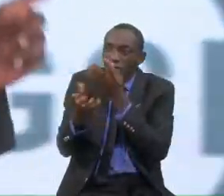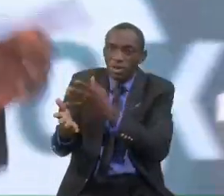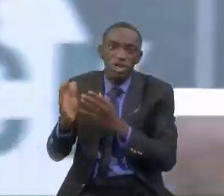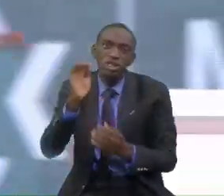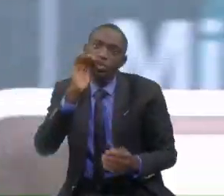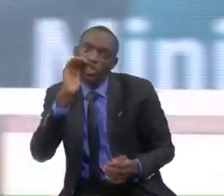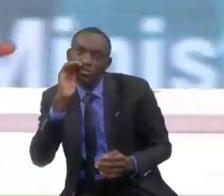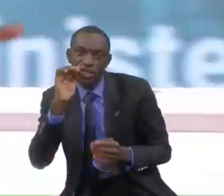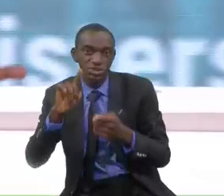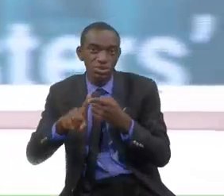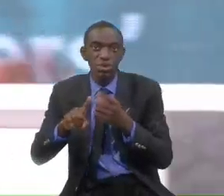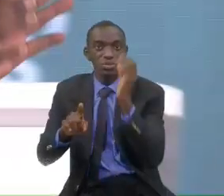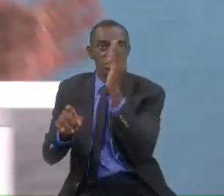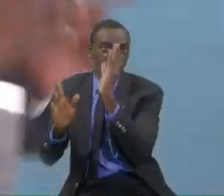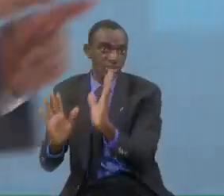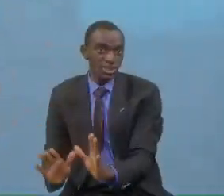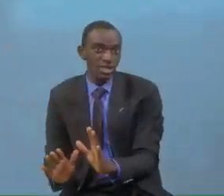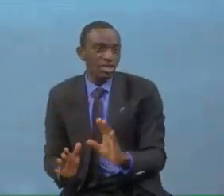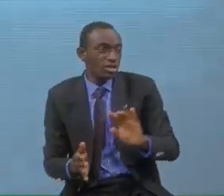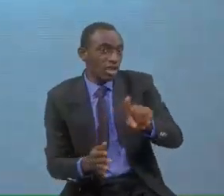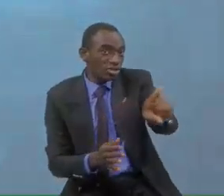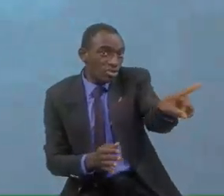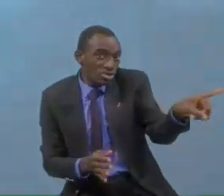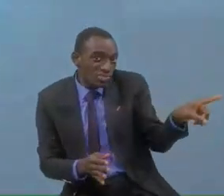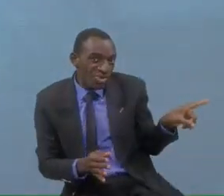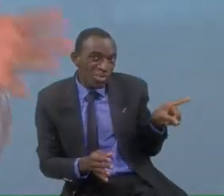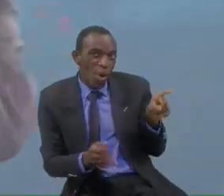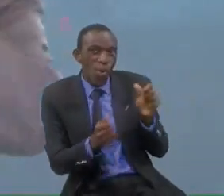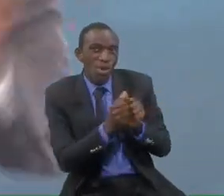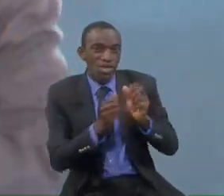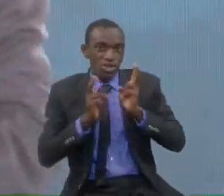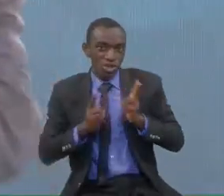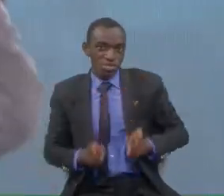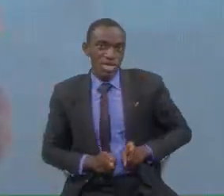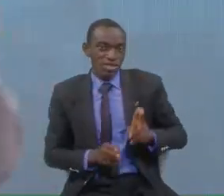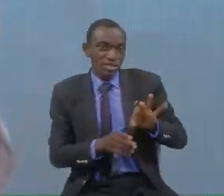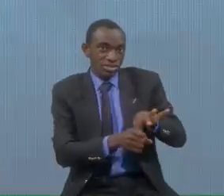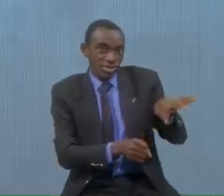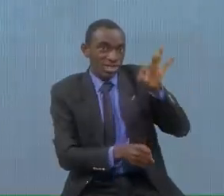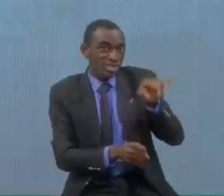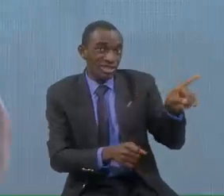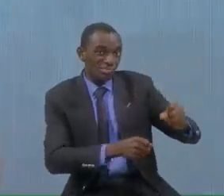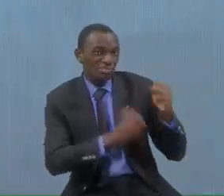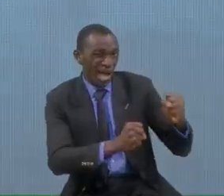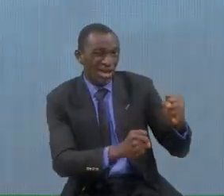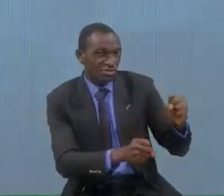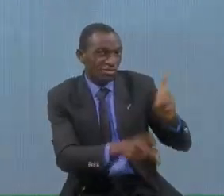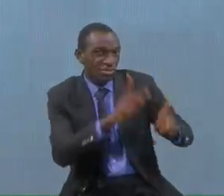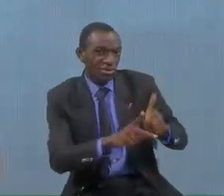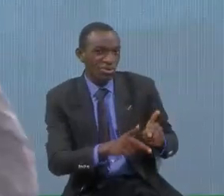that those people with human spirit, they're so powerful, they're so mighty, we know